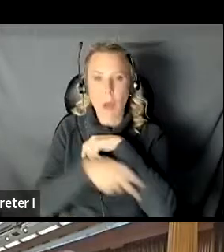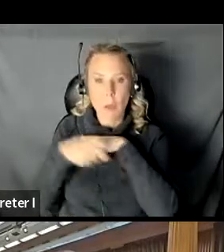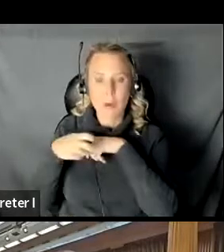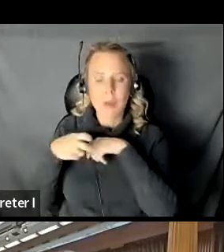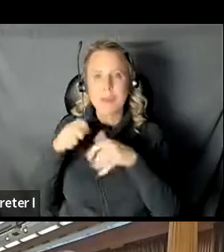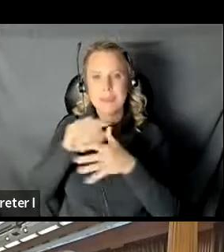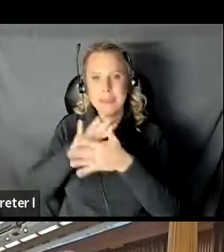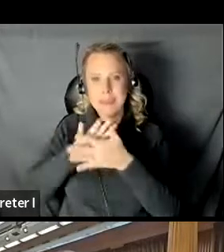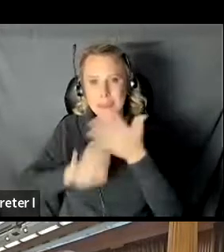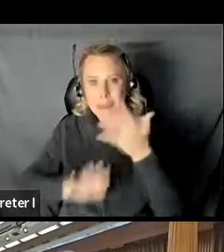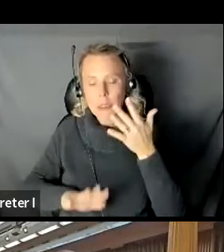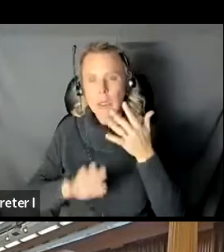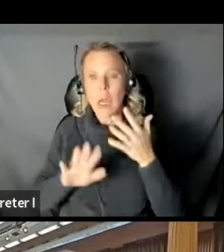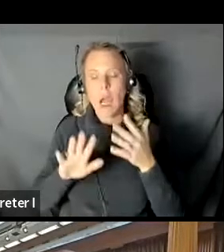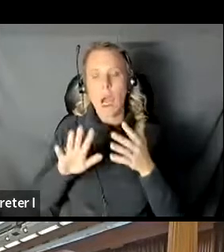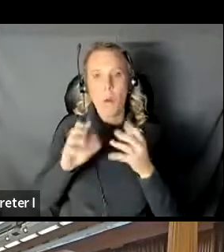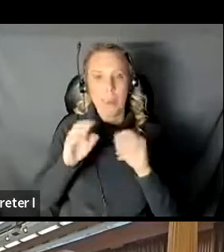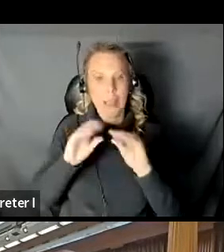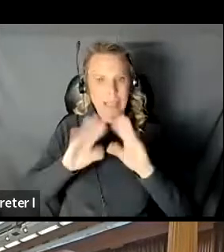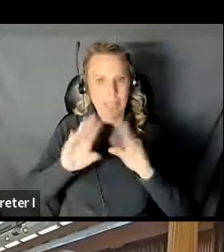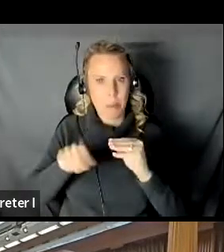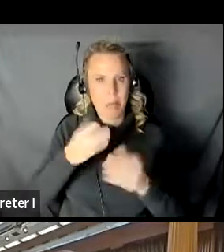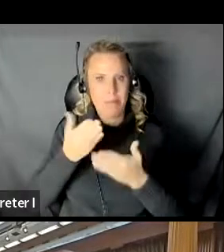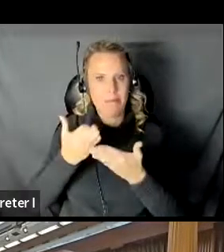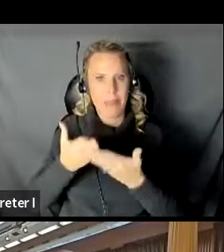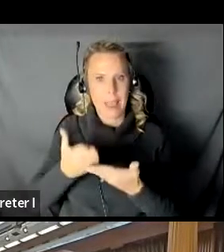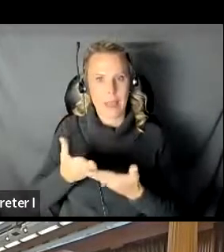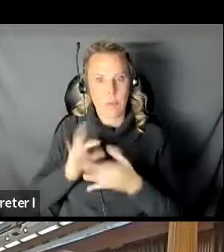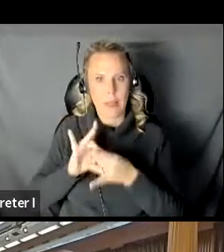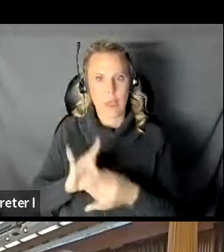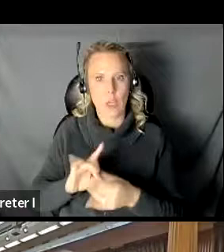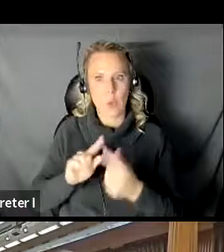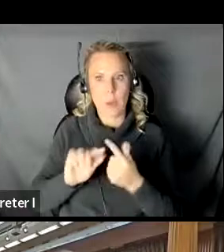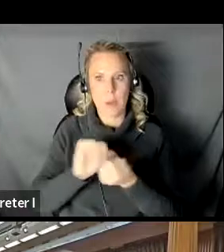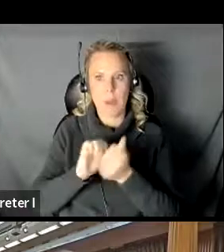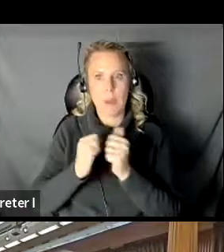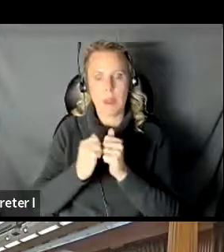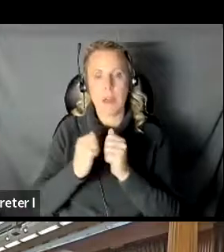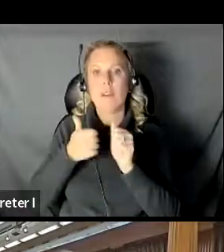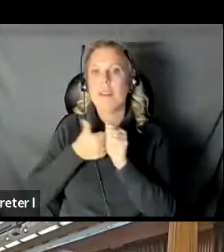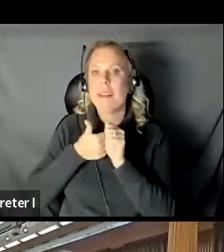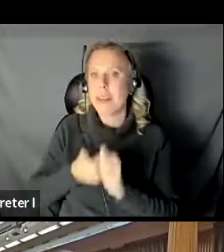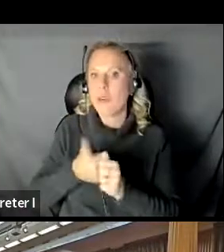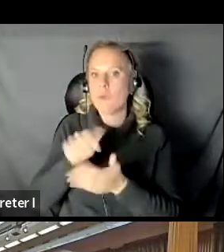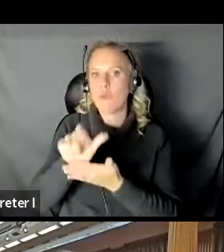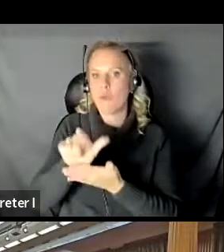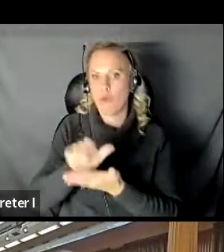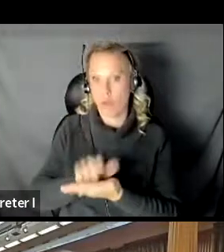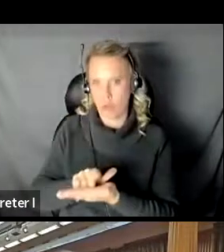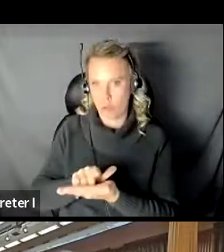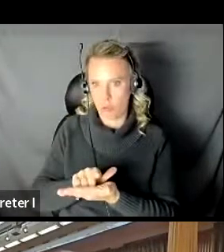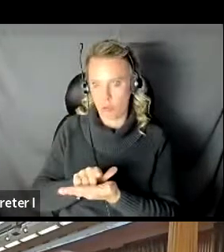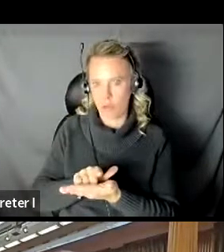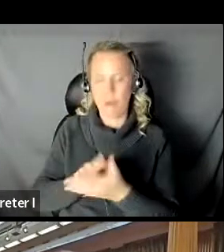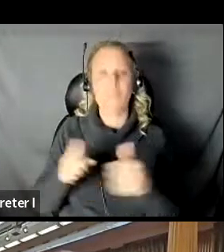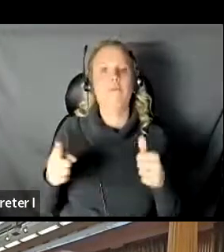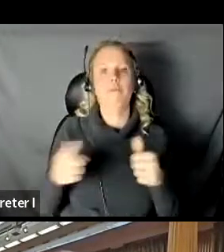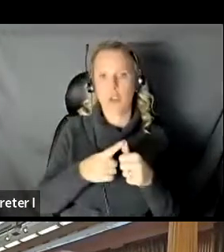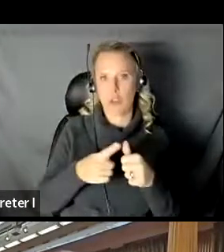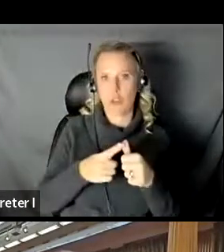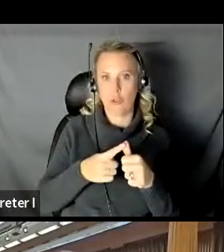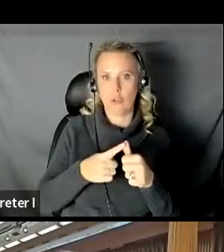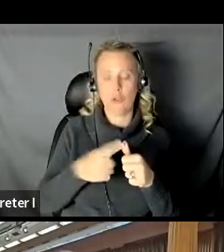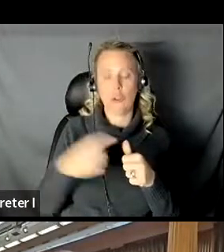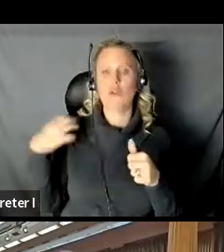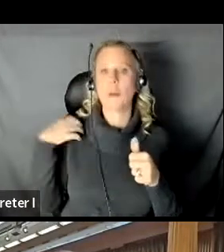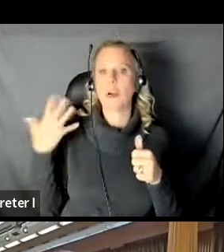clear about the facts related to this amendment as it relates to the law. I'll go with the first point that the chairman has